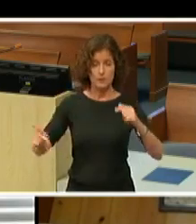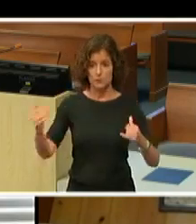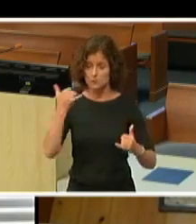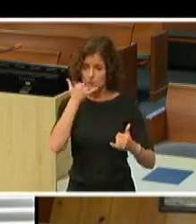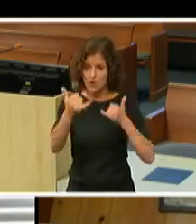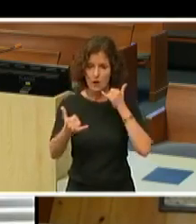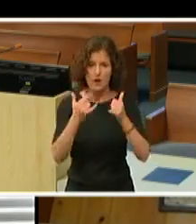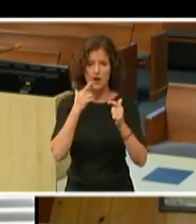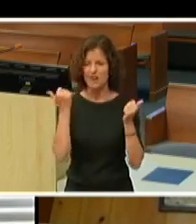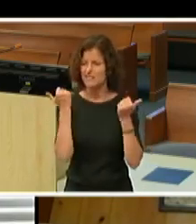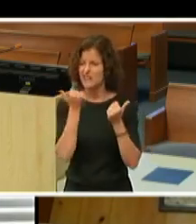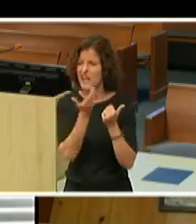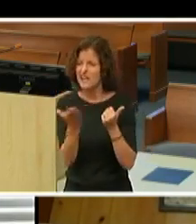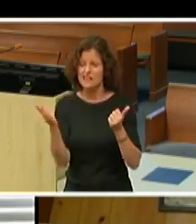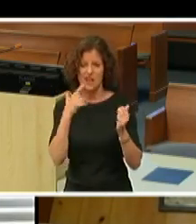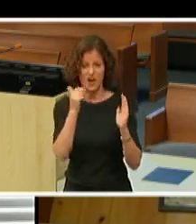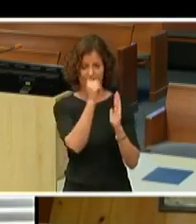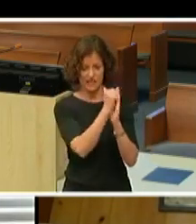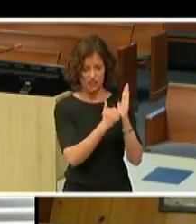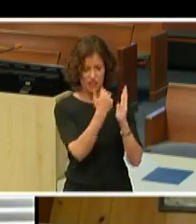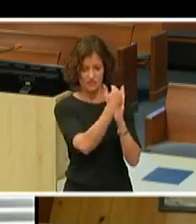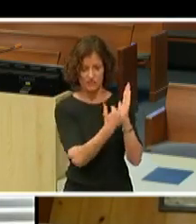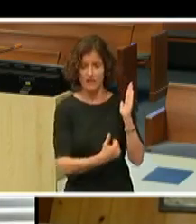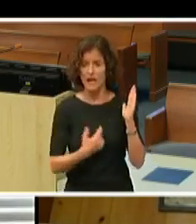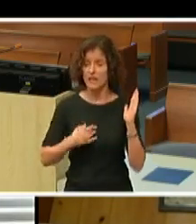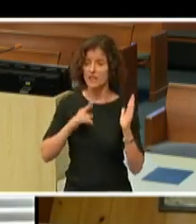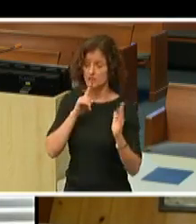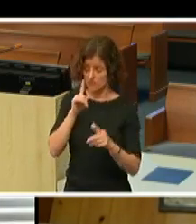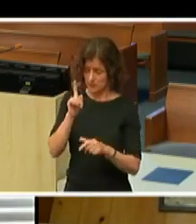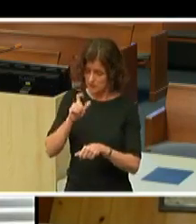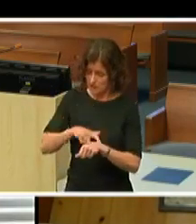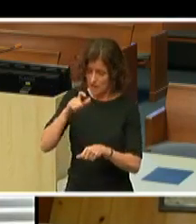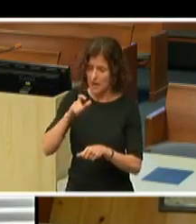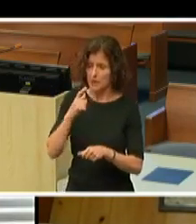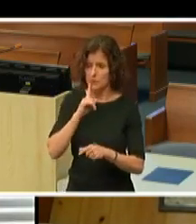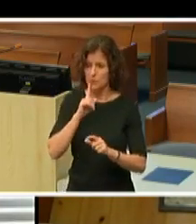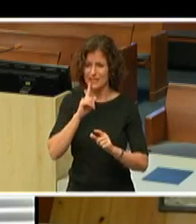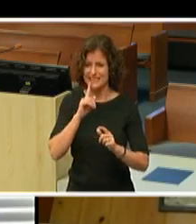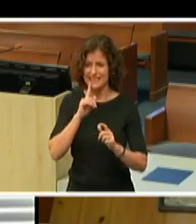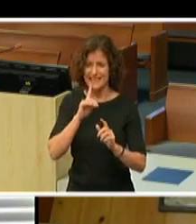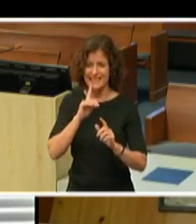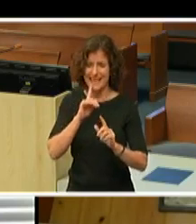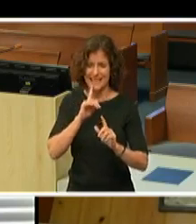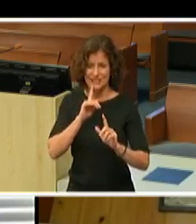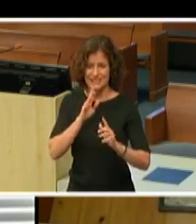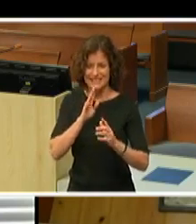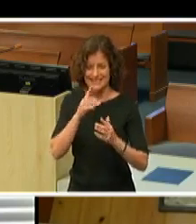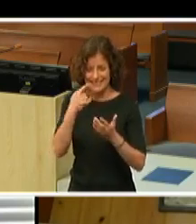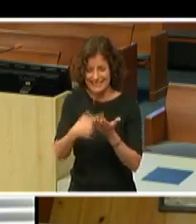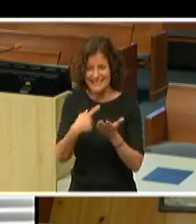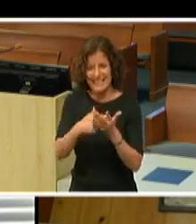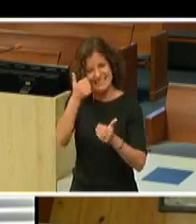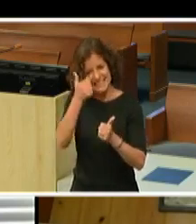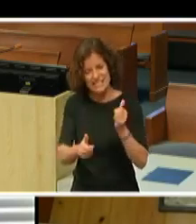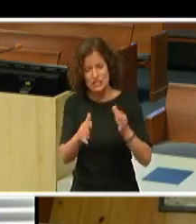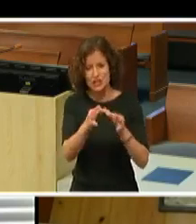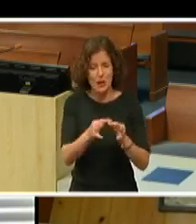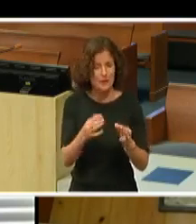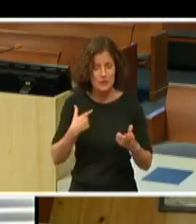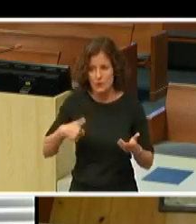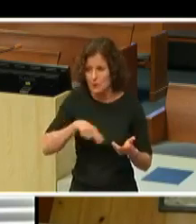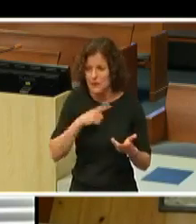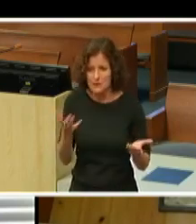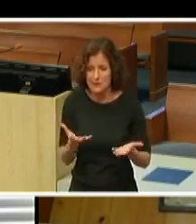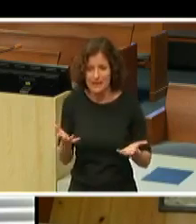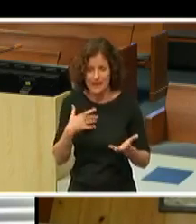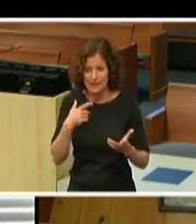the agenda, and then we are going to, in real time, listen to all those comments, we could be here for hours and hours